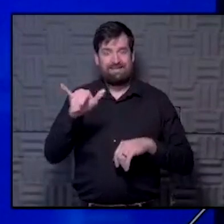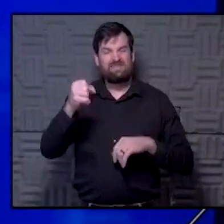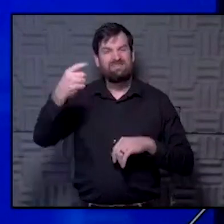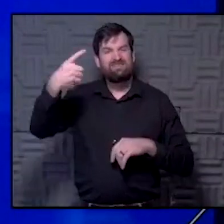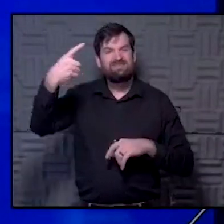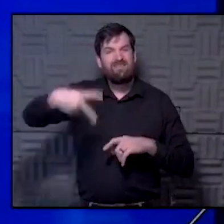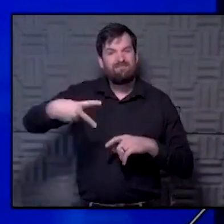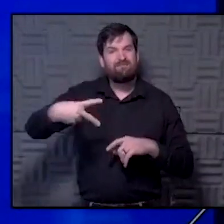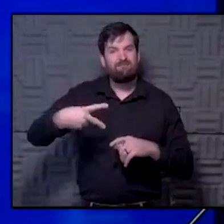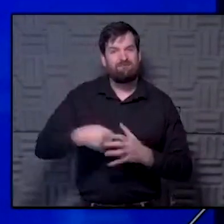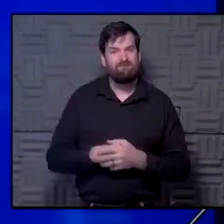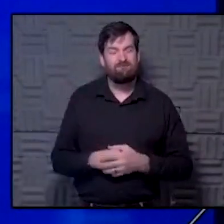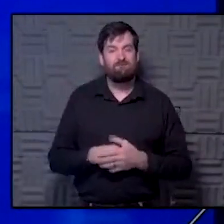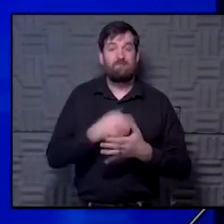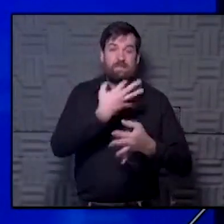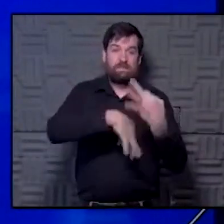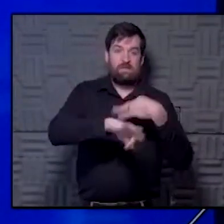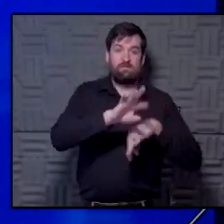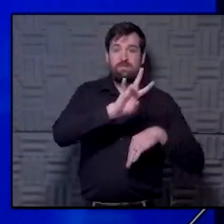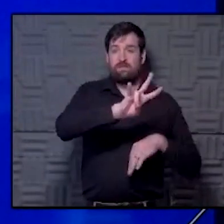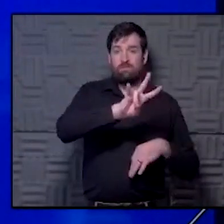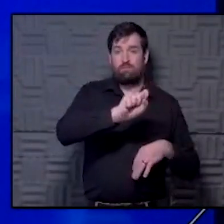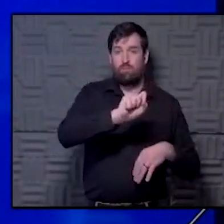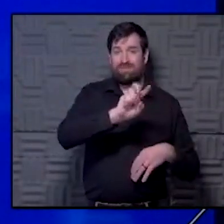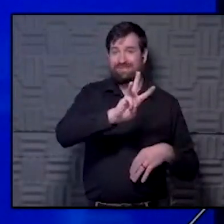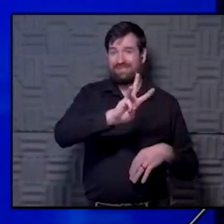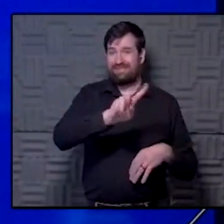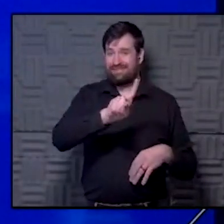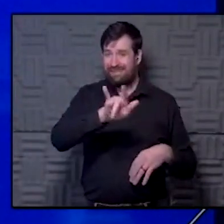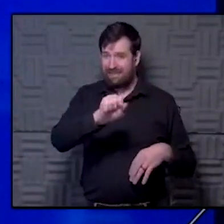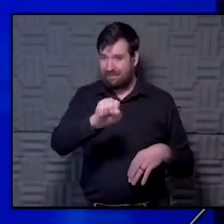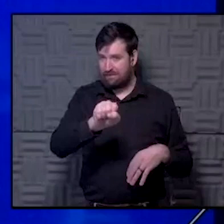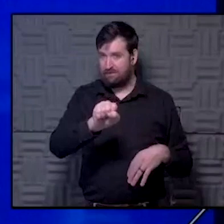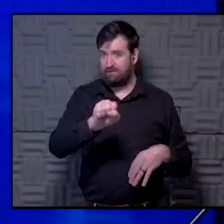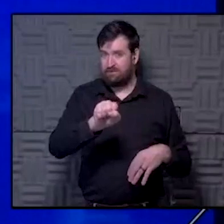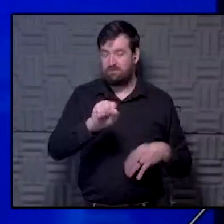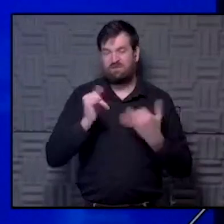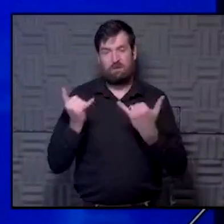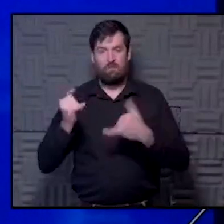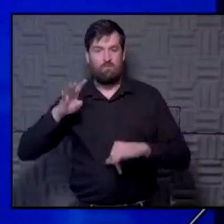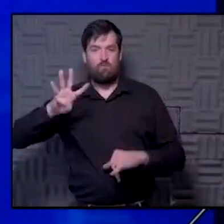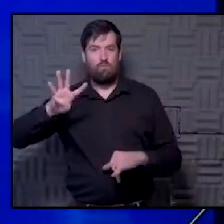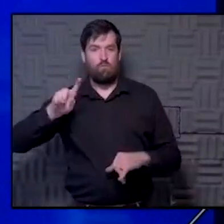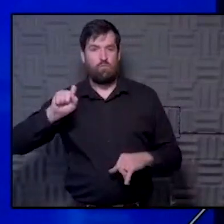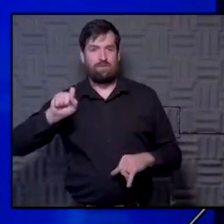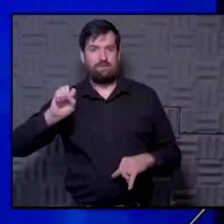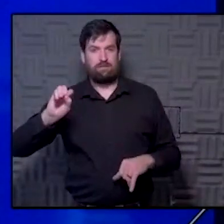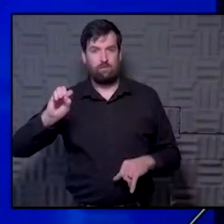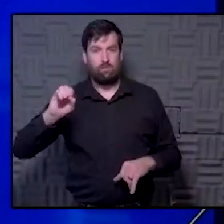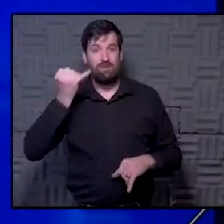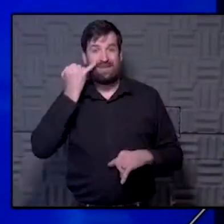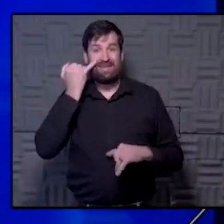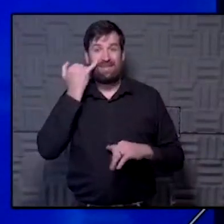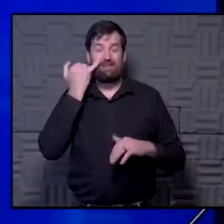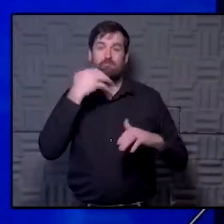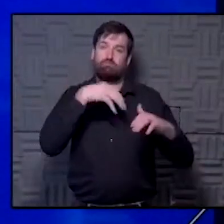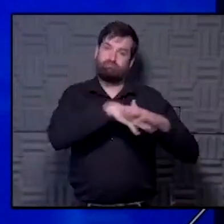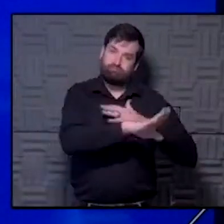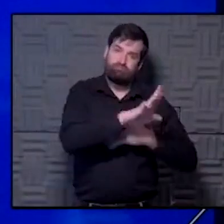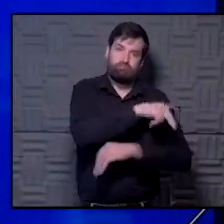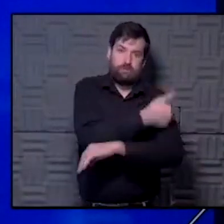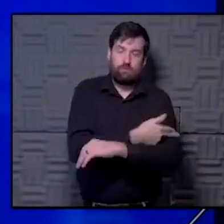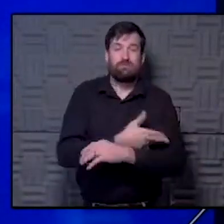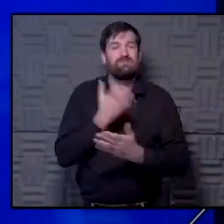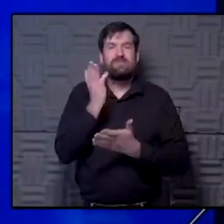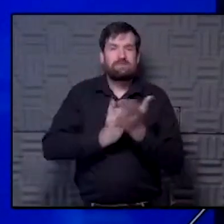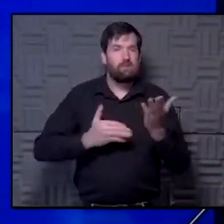what it was before. So instead of being 7.6 days, on average in the hospital, it's 4.0 for those that have been admitted in January. And some of those, of course,